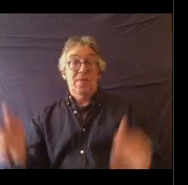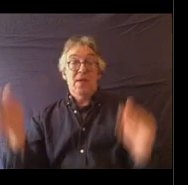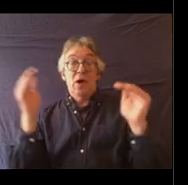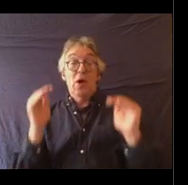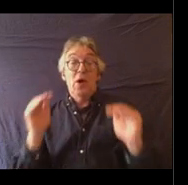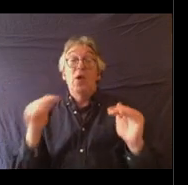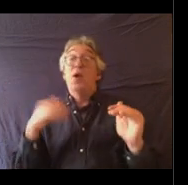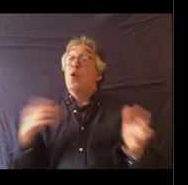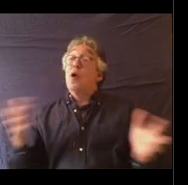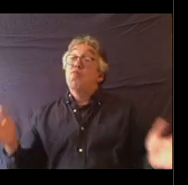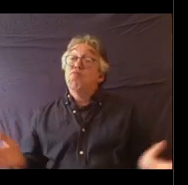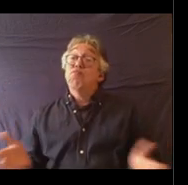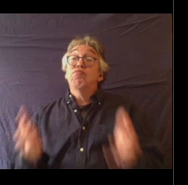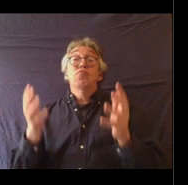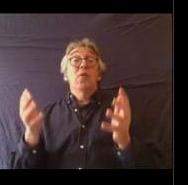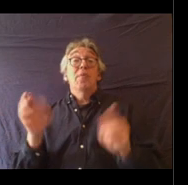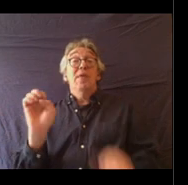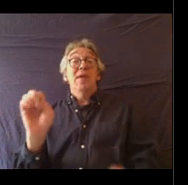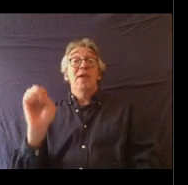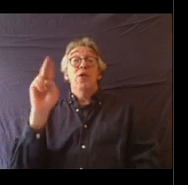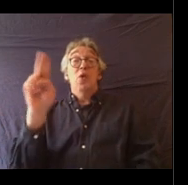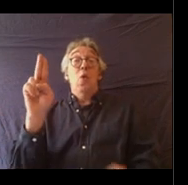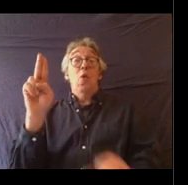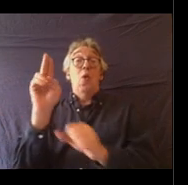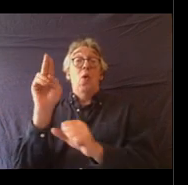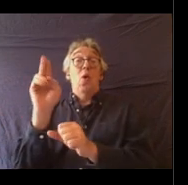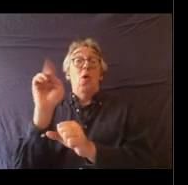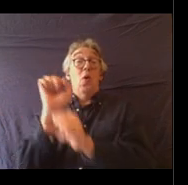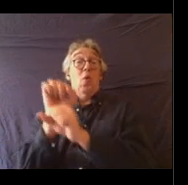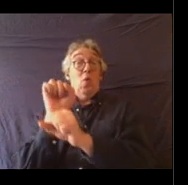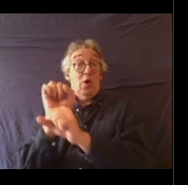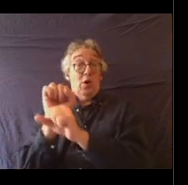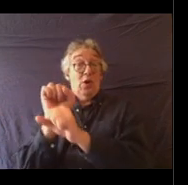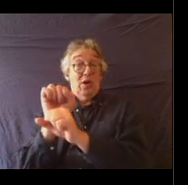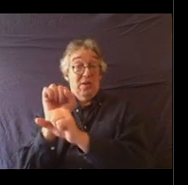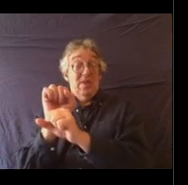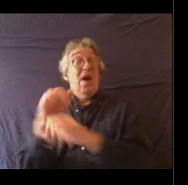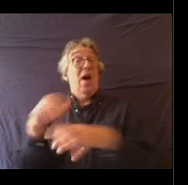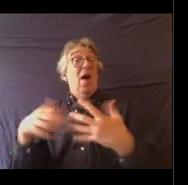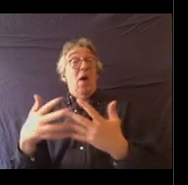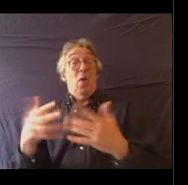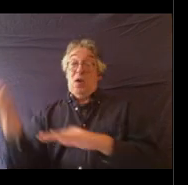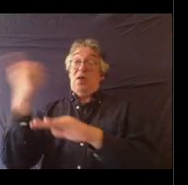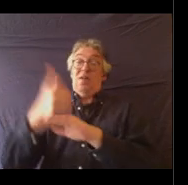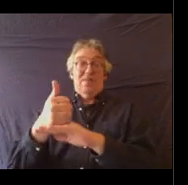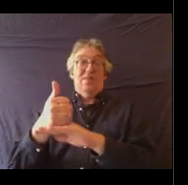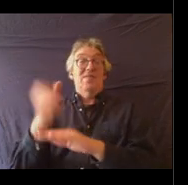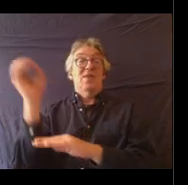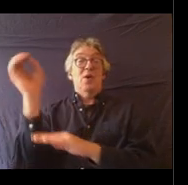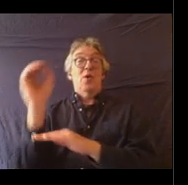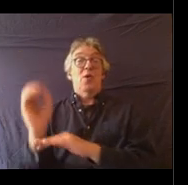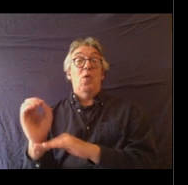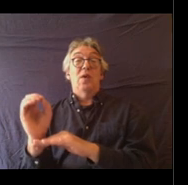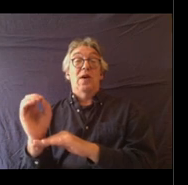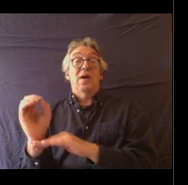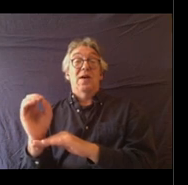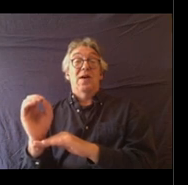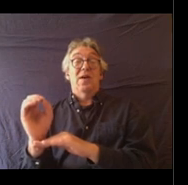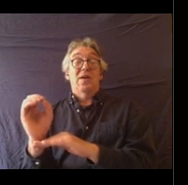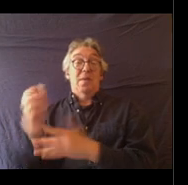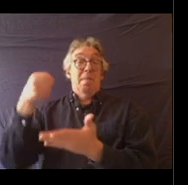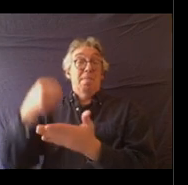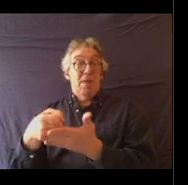by introducing a set of quotas. Then we did already have in the old direction a number of measures